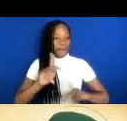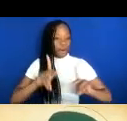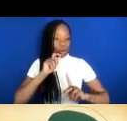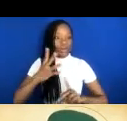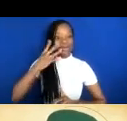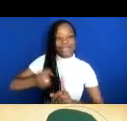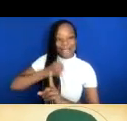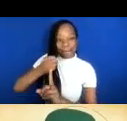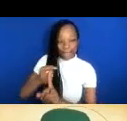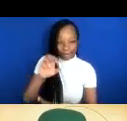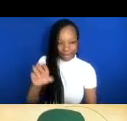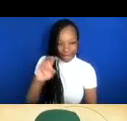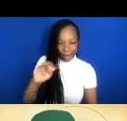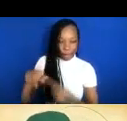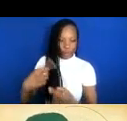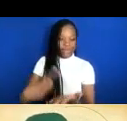it.